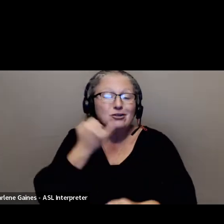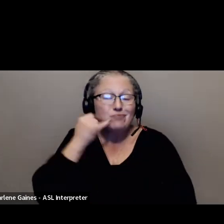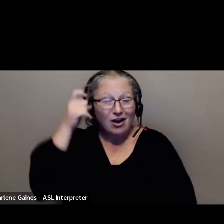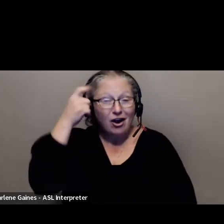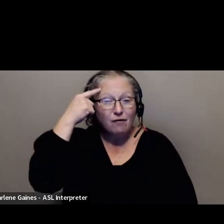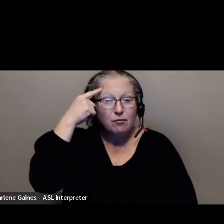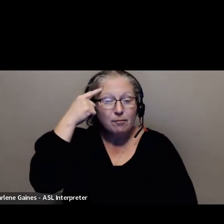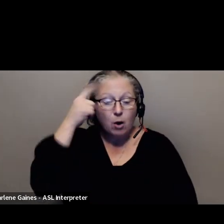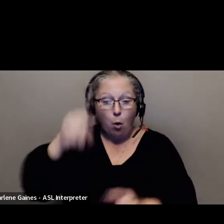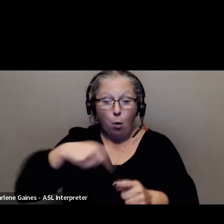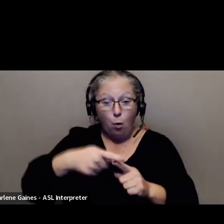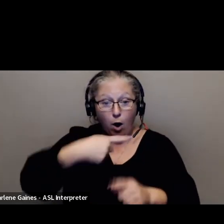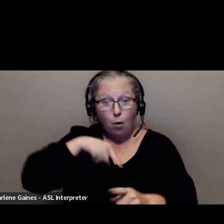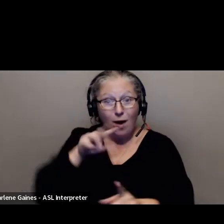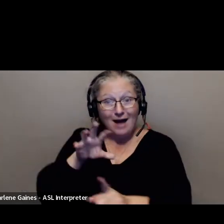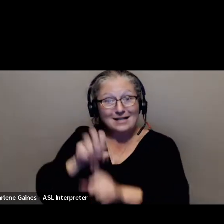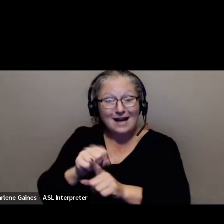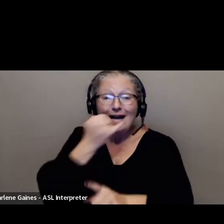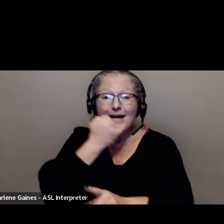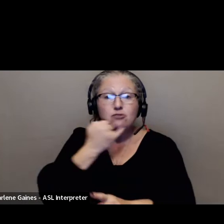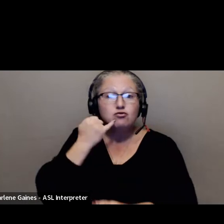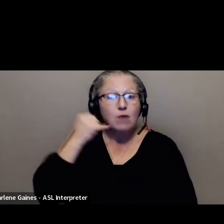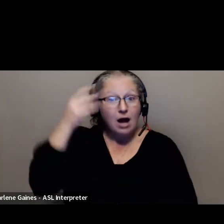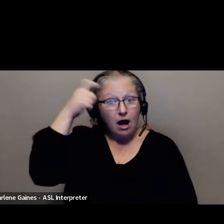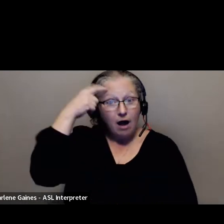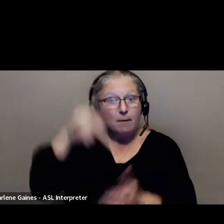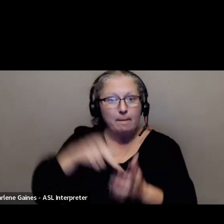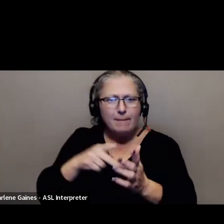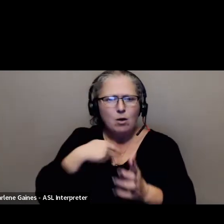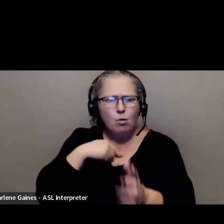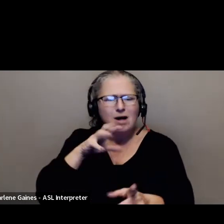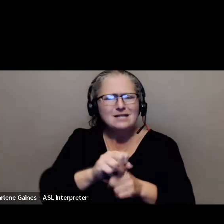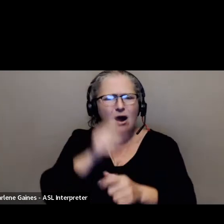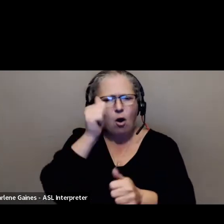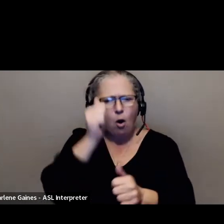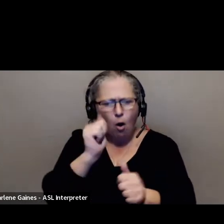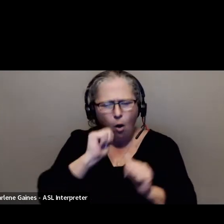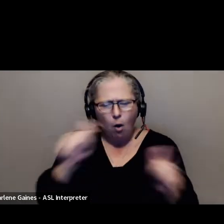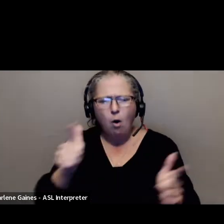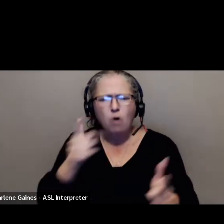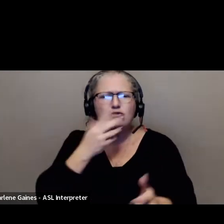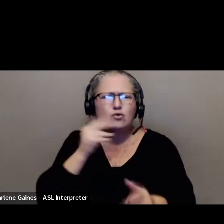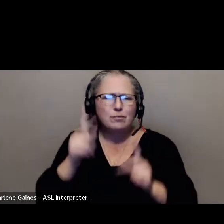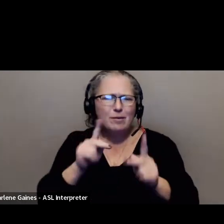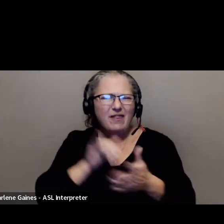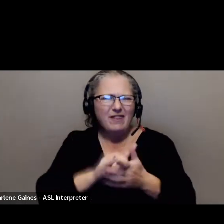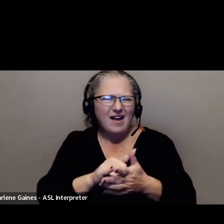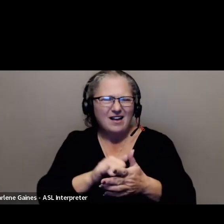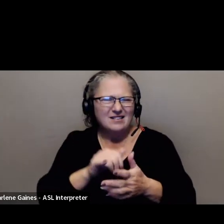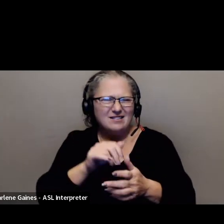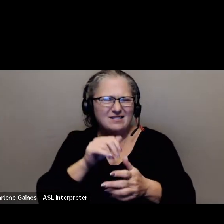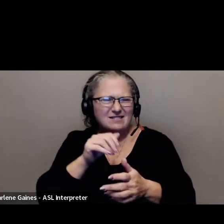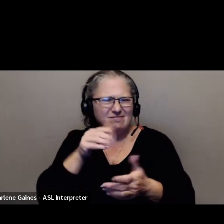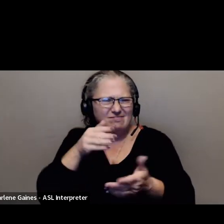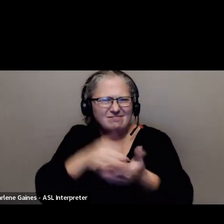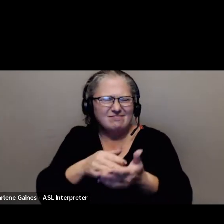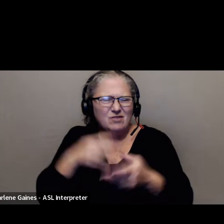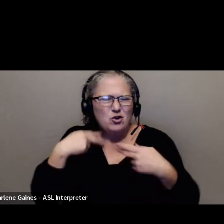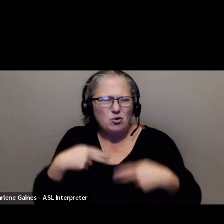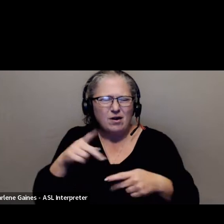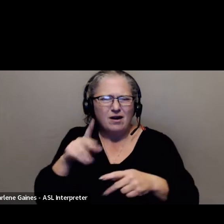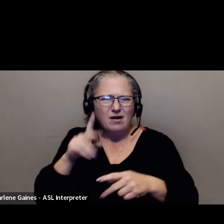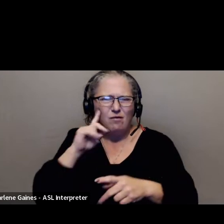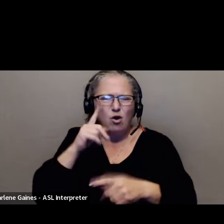that when we attack the Israeli government, we're attacking all Jewish people. This is dehumanizing even to Jewish people. When we call for